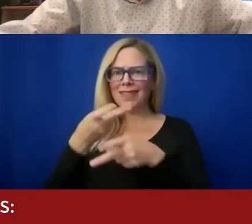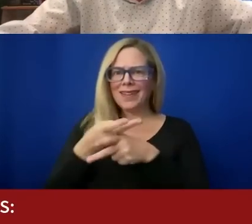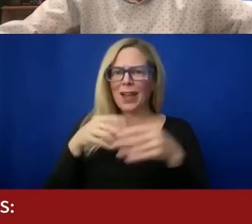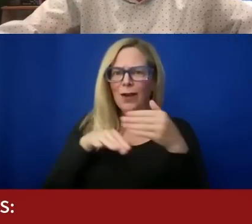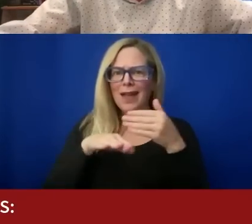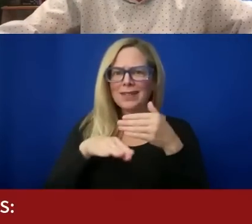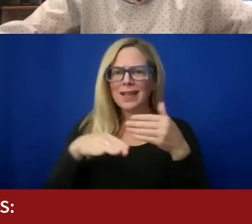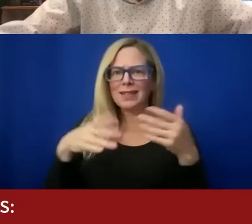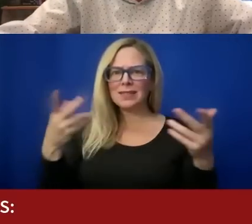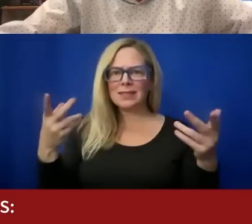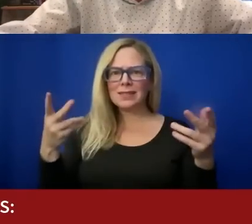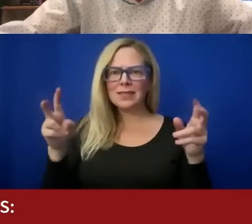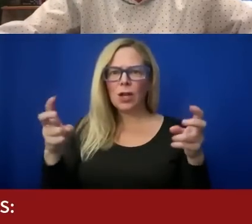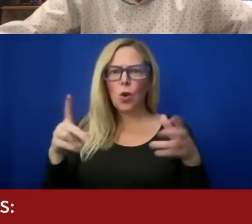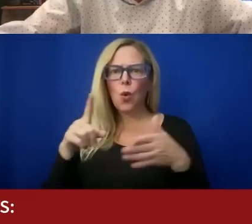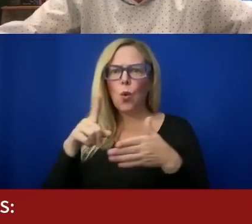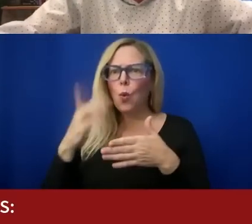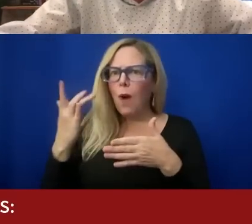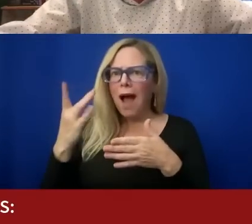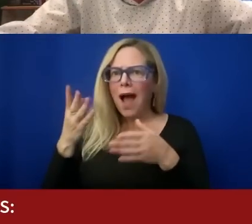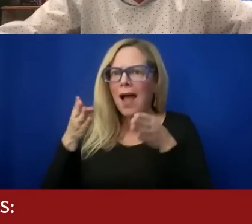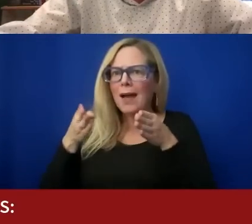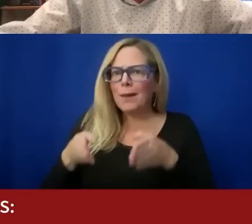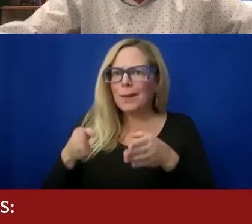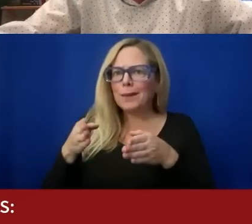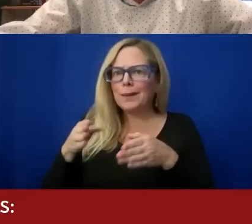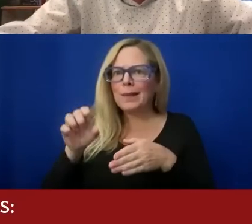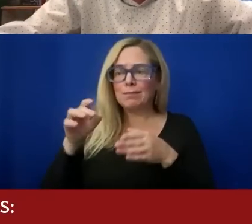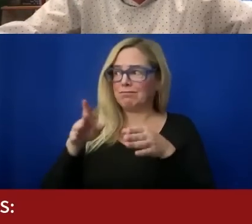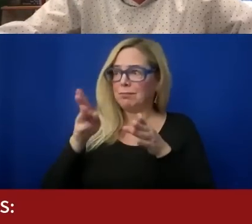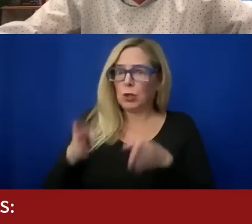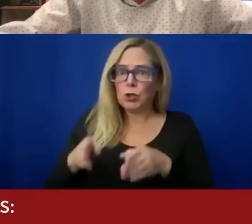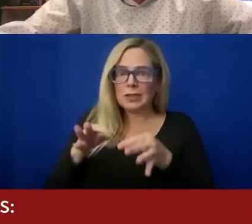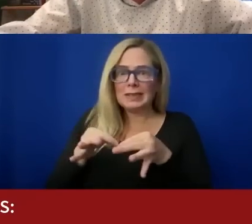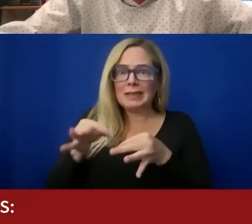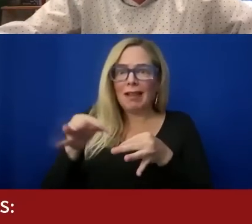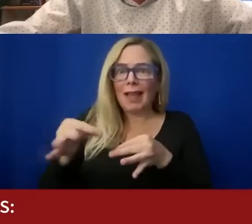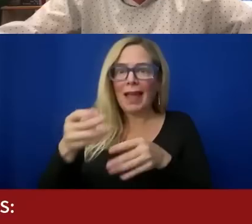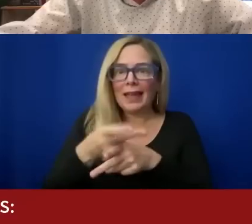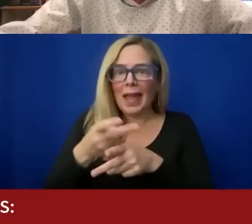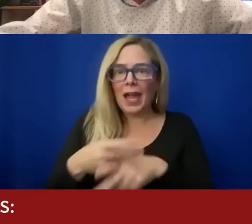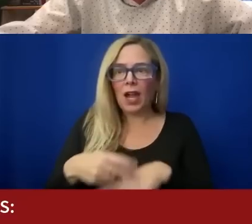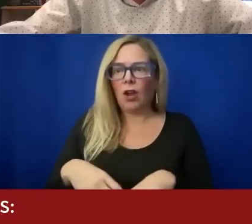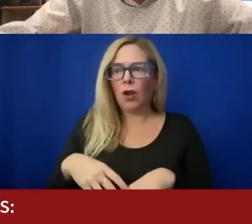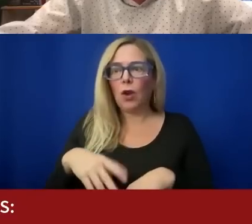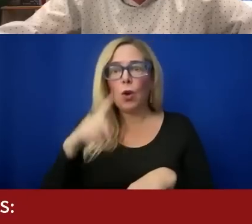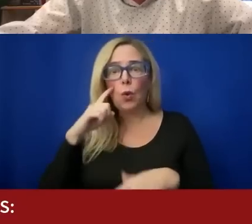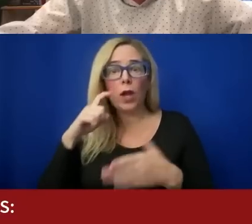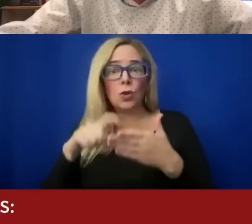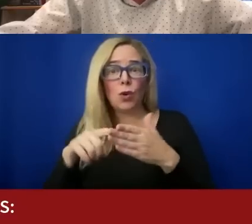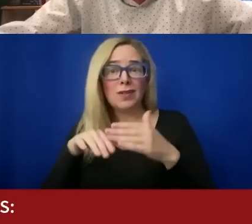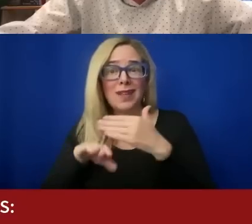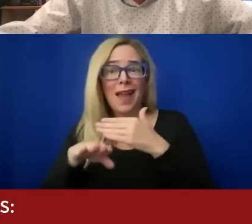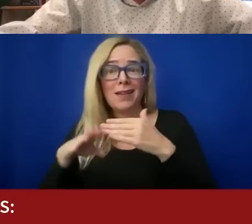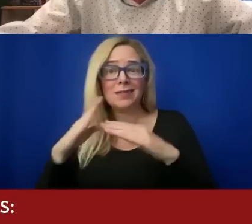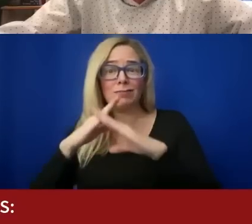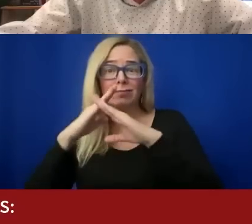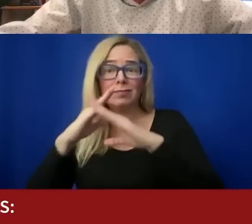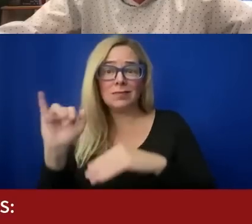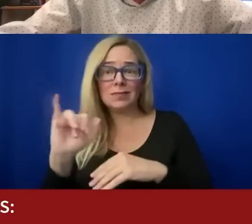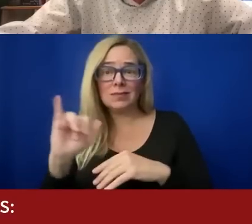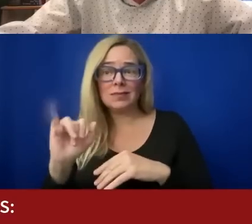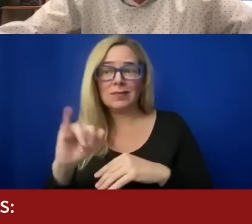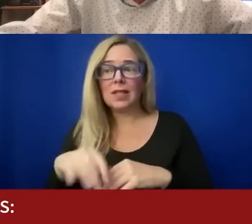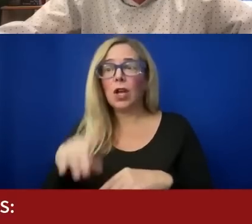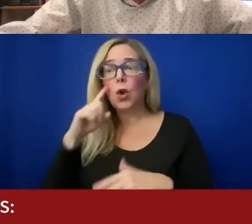are delaying care, we also found some significant barriers in the access realm. We found that about 69% of